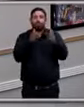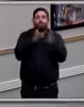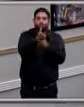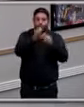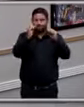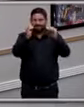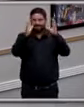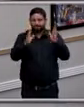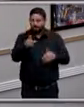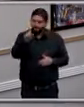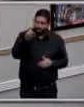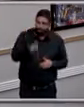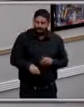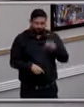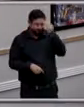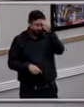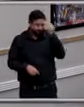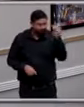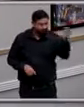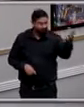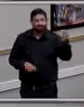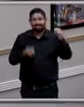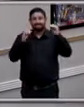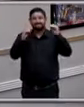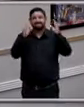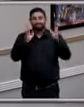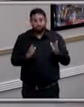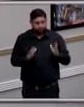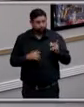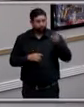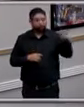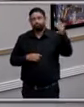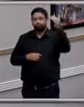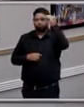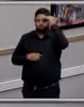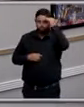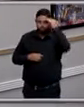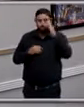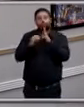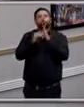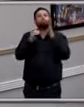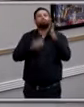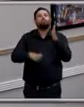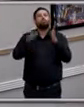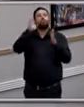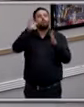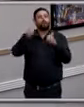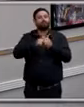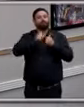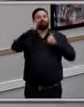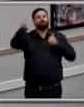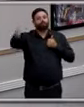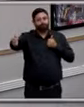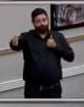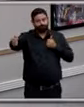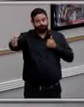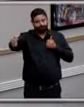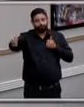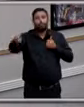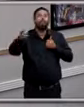to be contacted. That way she or he knows that the student is going to learn, again, asynchronously